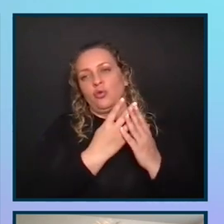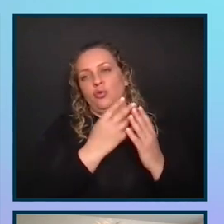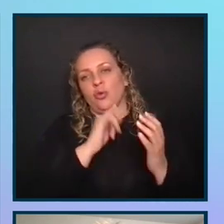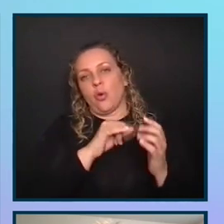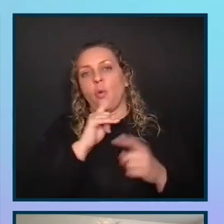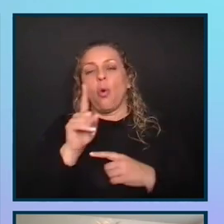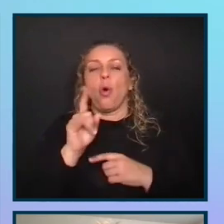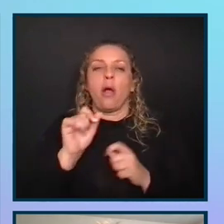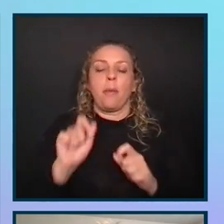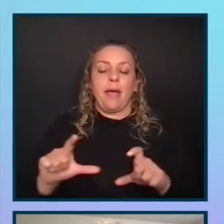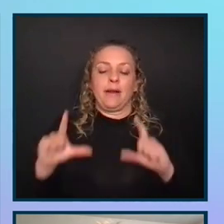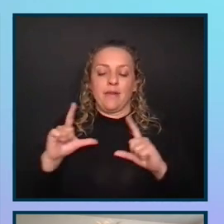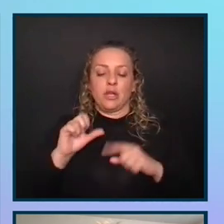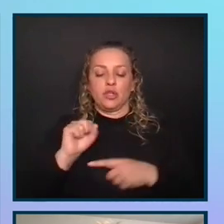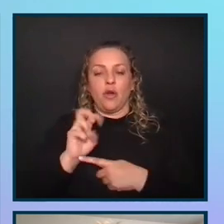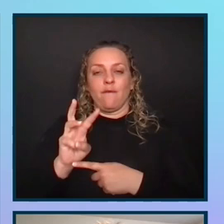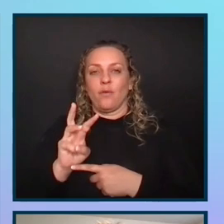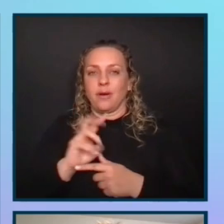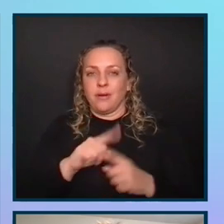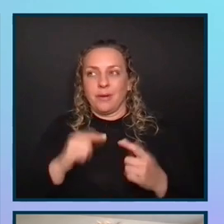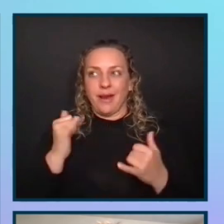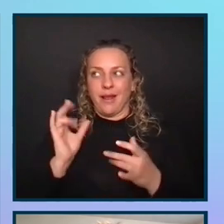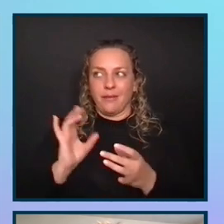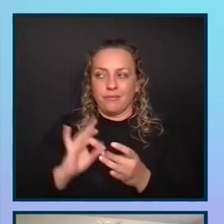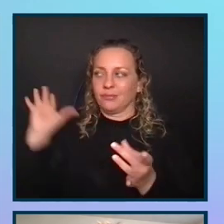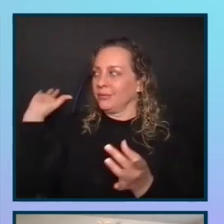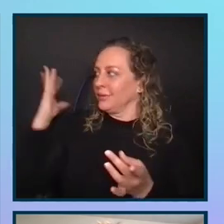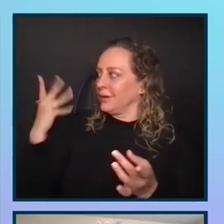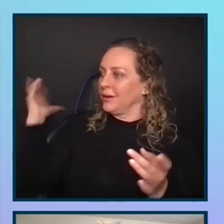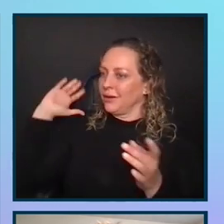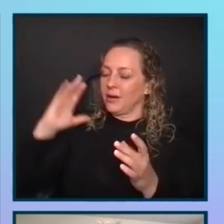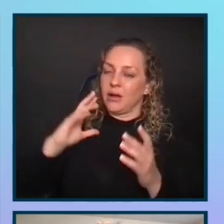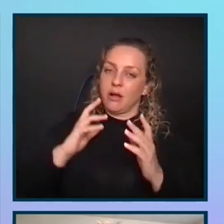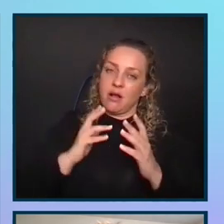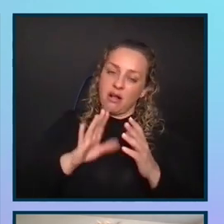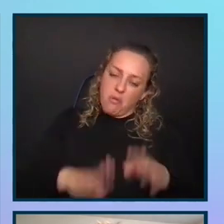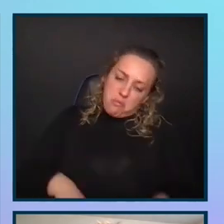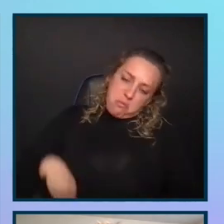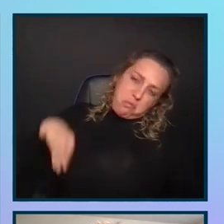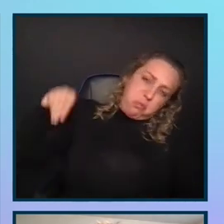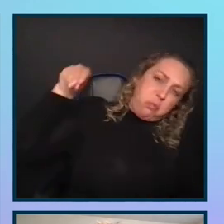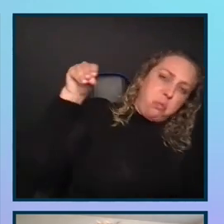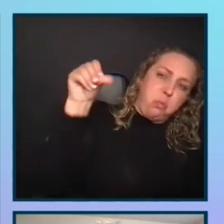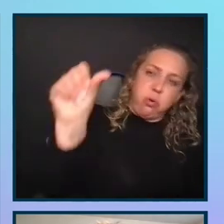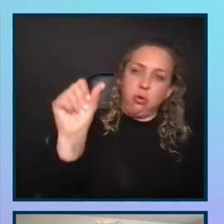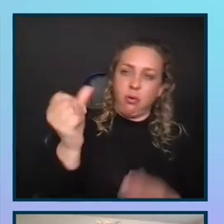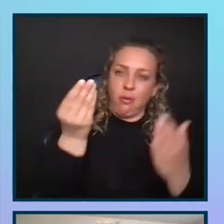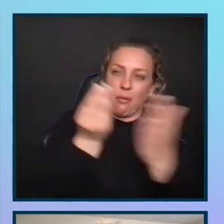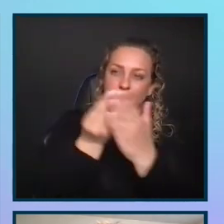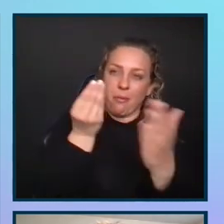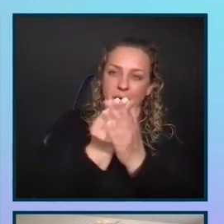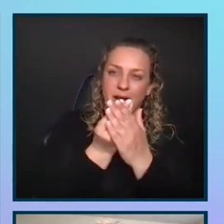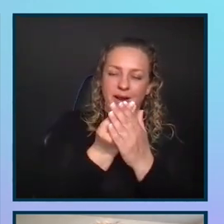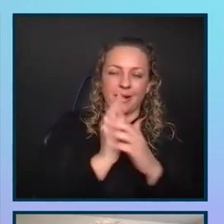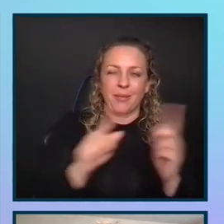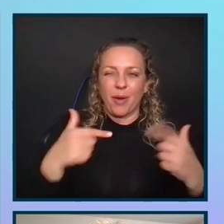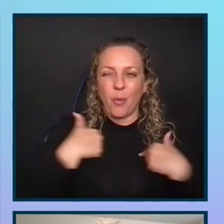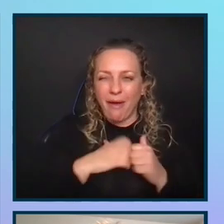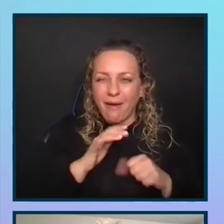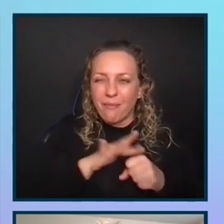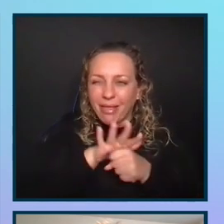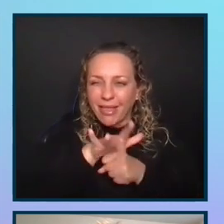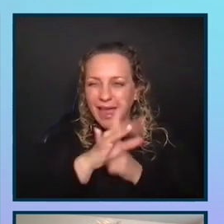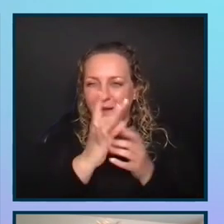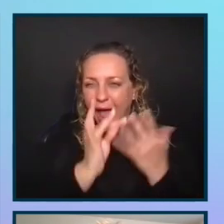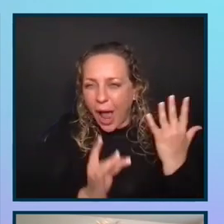software. Long gone are the days when these things cost hundreds, if not thousands of dollars. Multiple options are available.